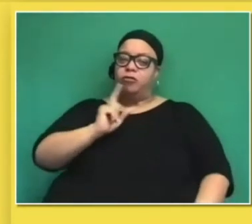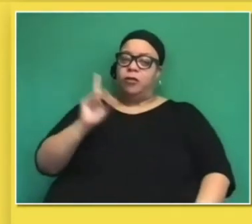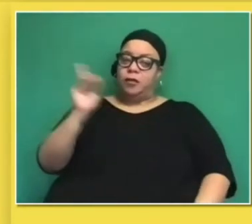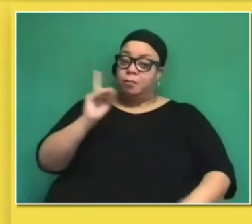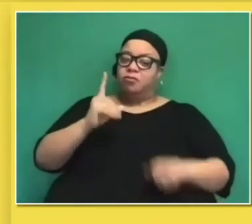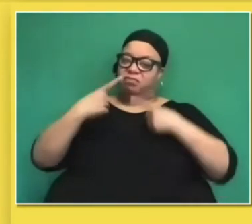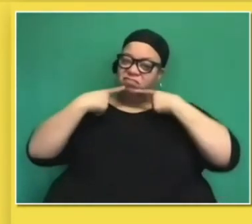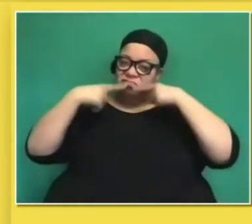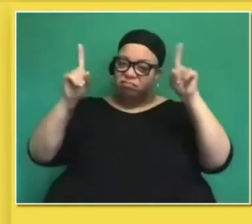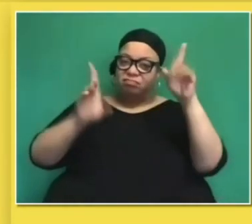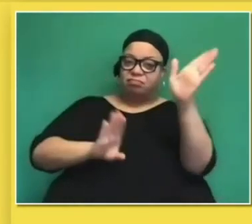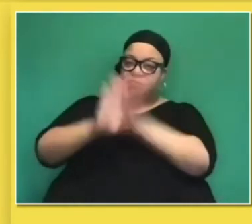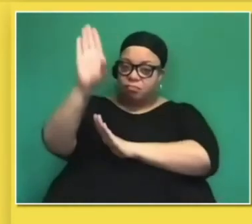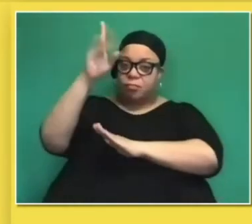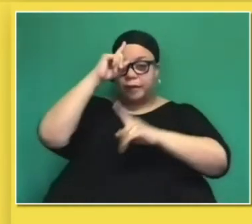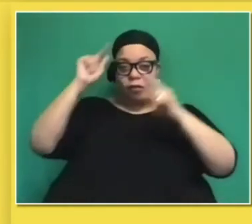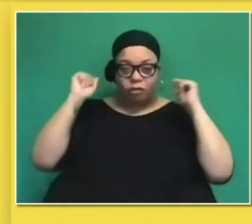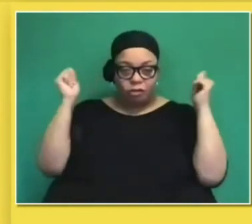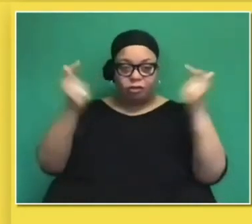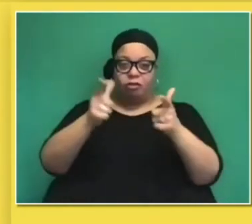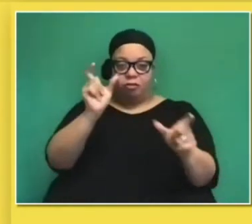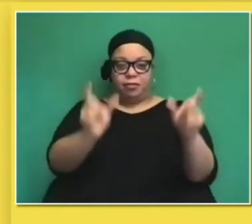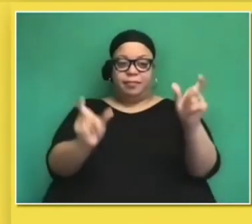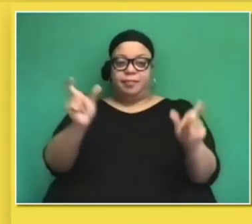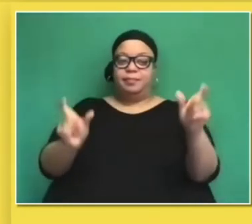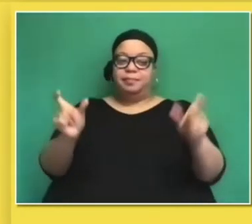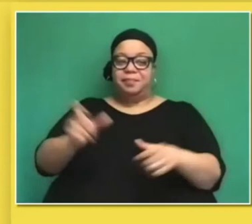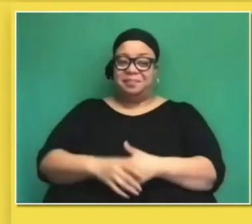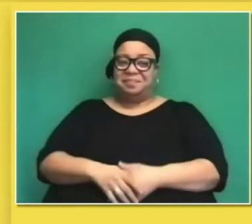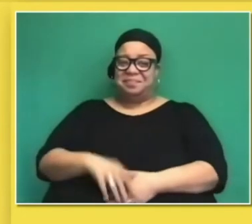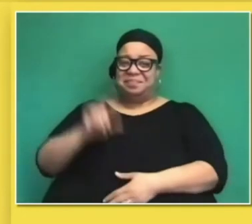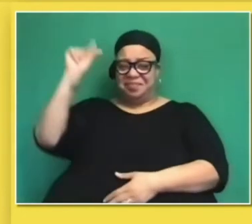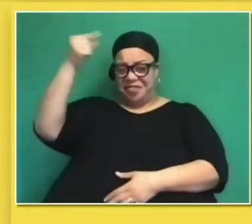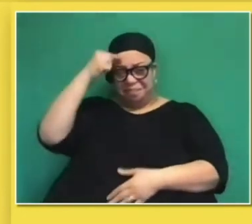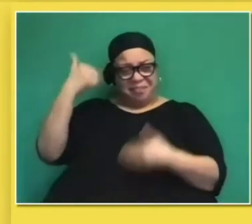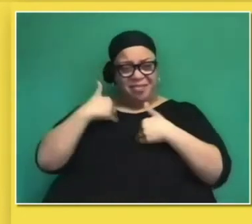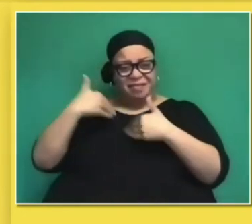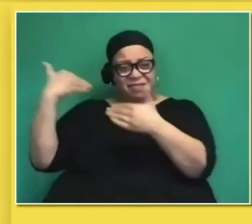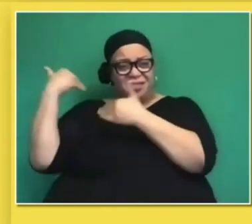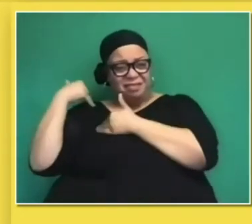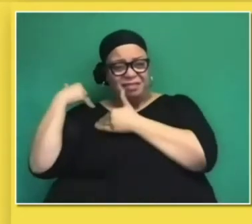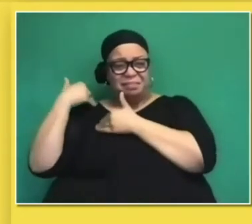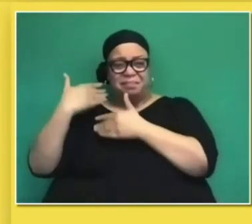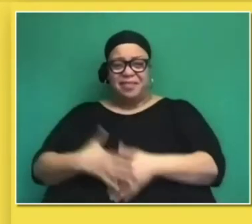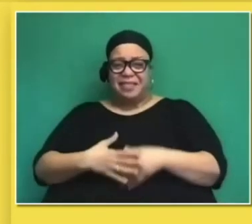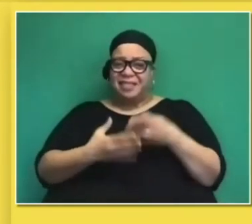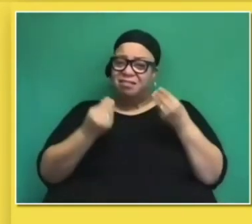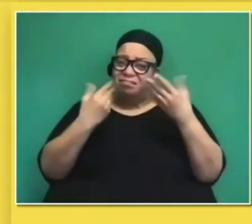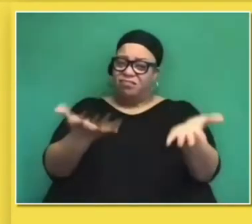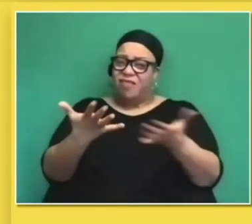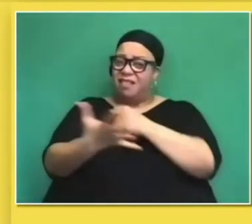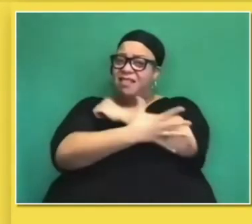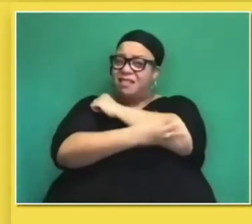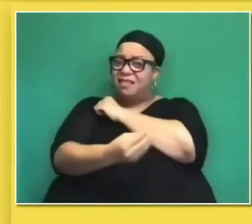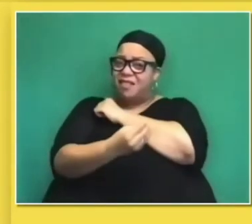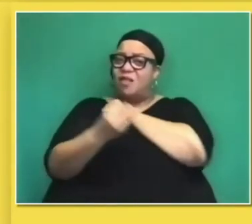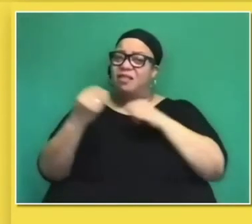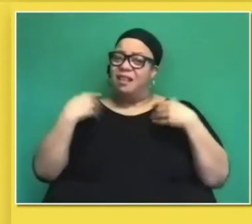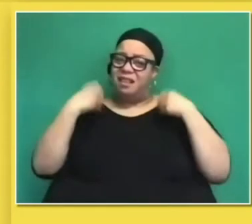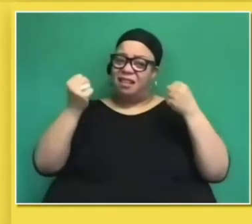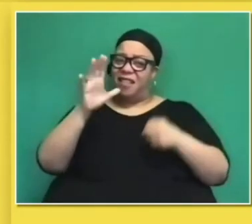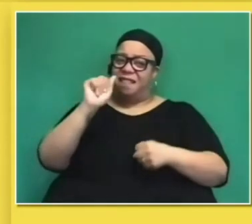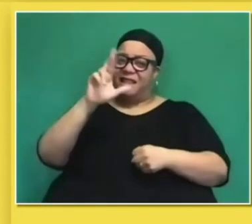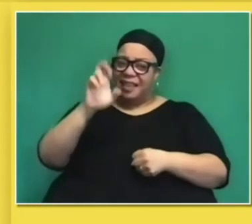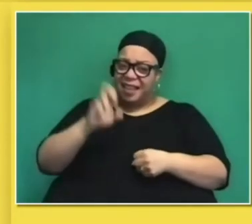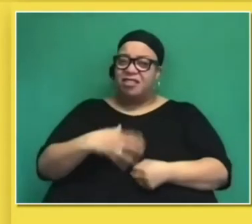if the government has a responsibility to provide healthcare for the poor and elderly, even a majority of Republicans agree. That's